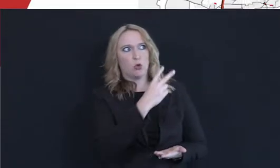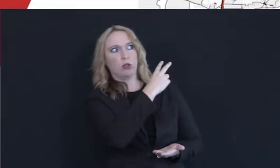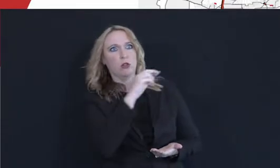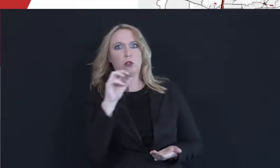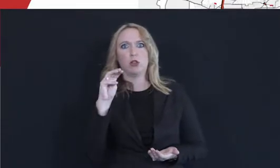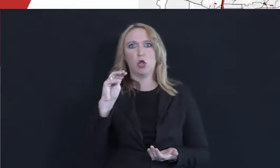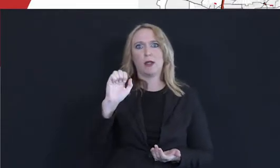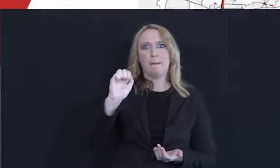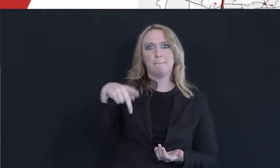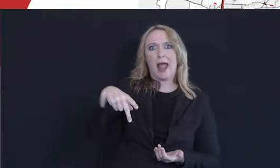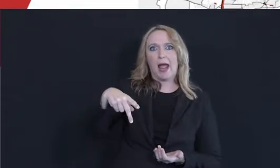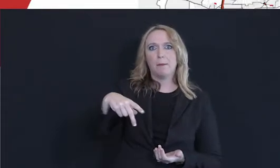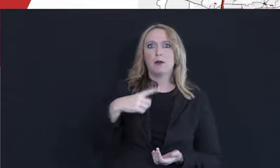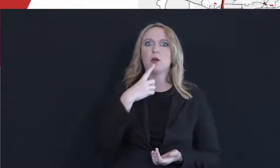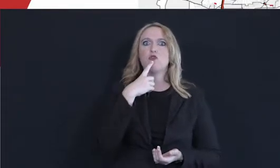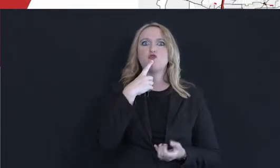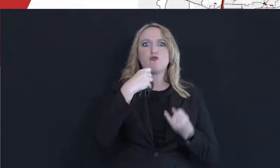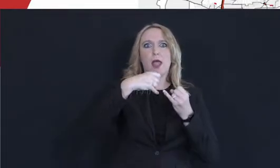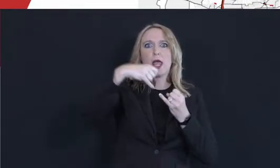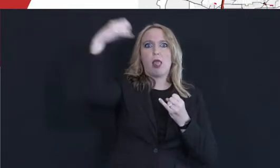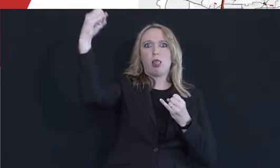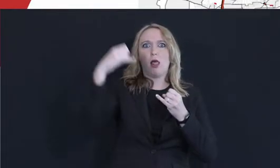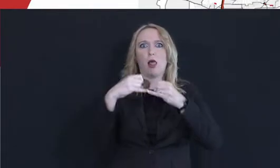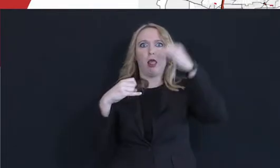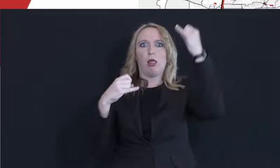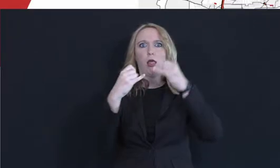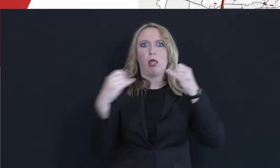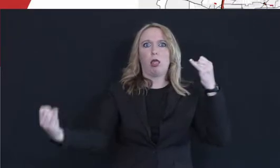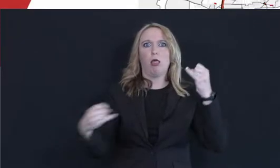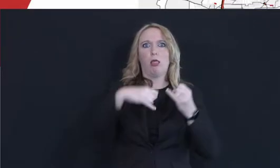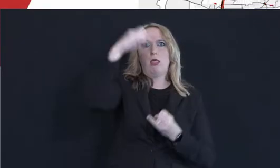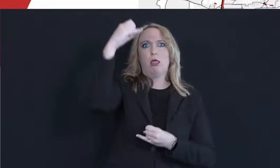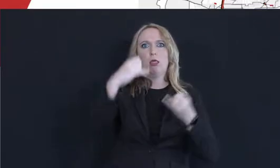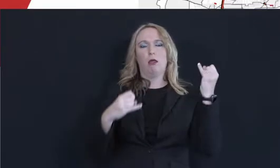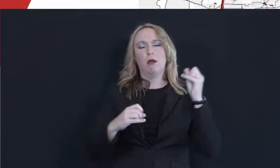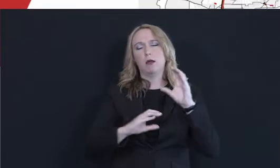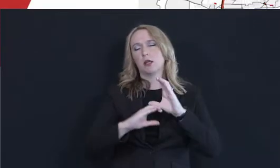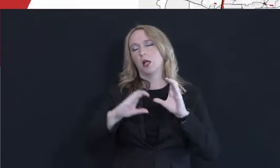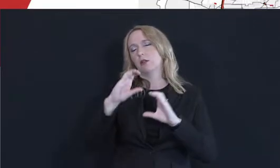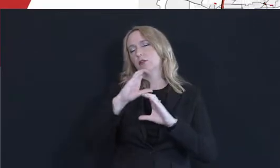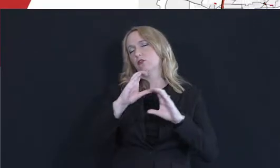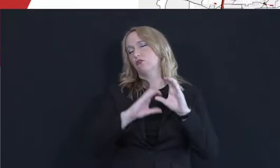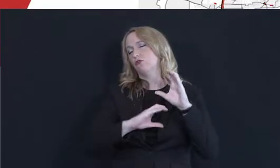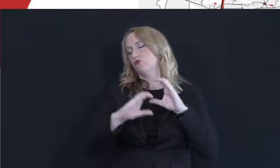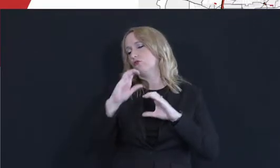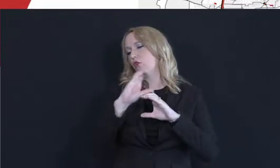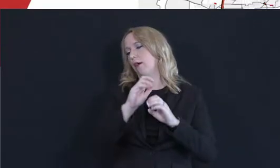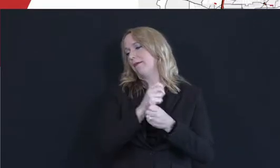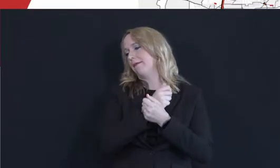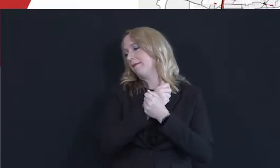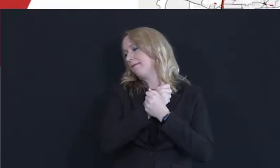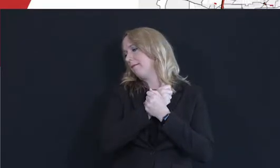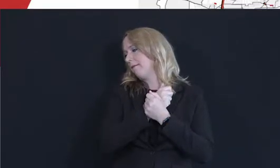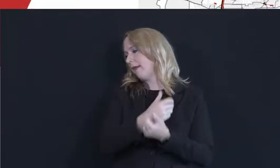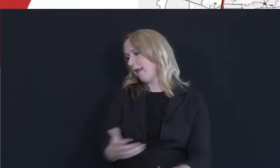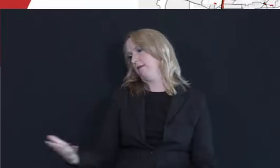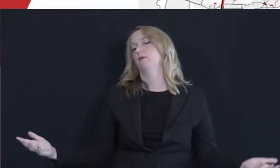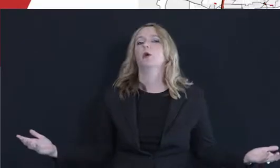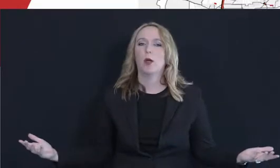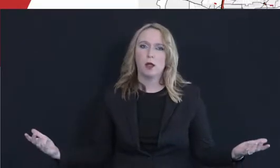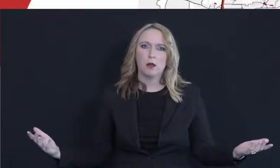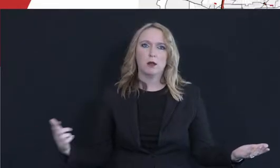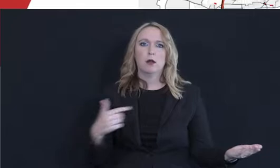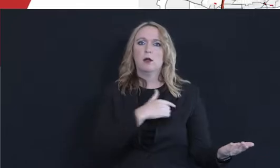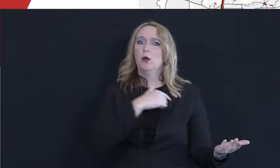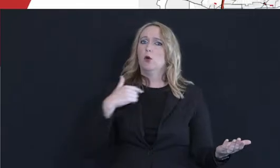and we're really working to keep up with Mobility infrastructure and demands of a very fast growing City we're playing catch-up but I think